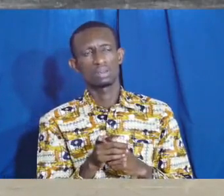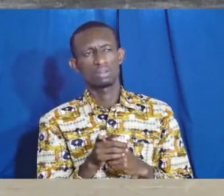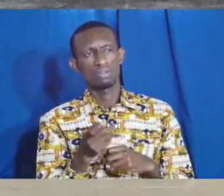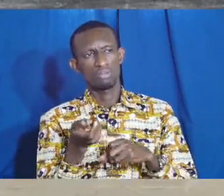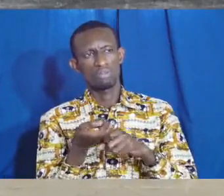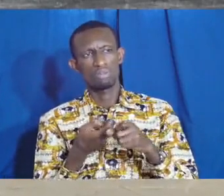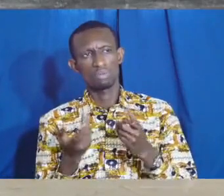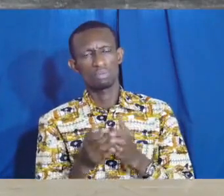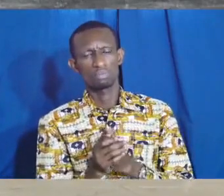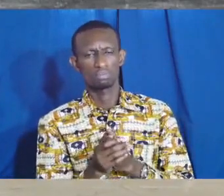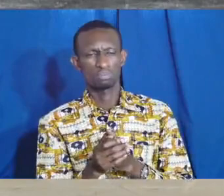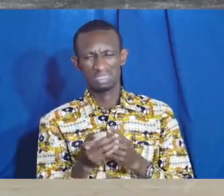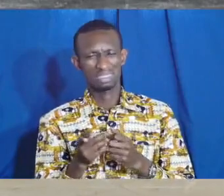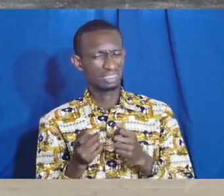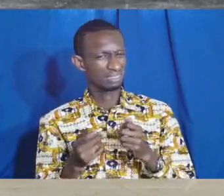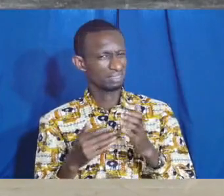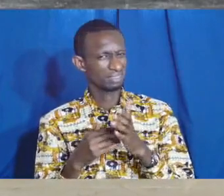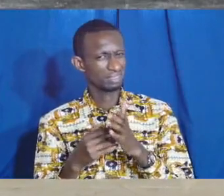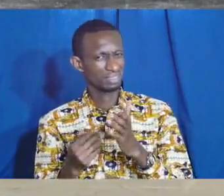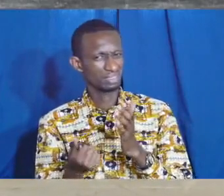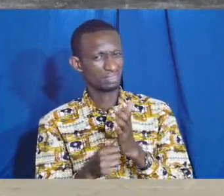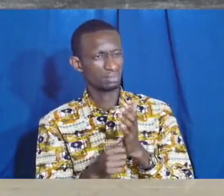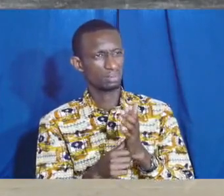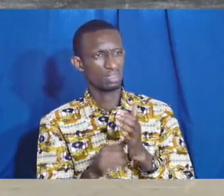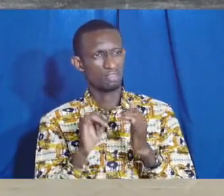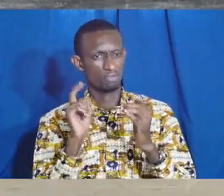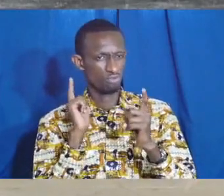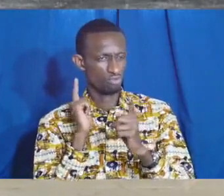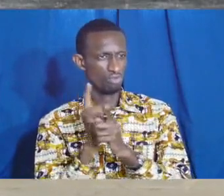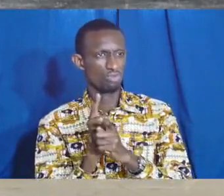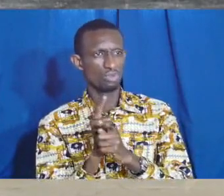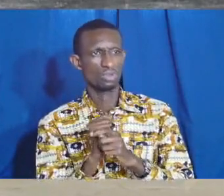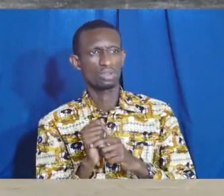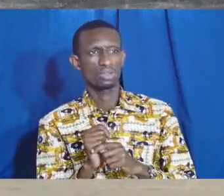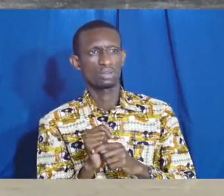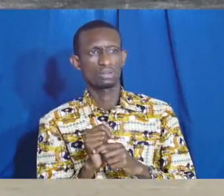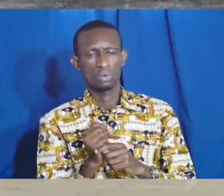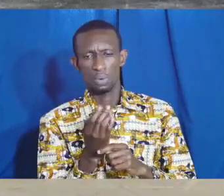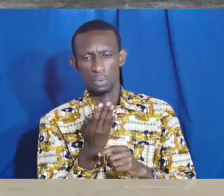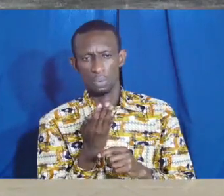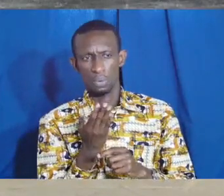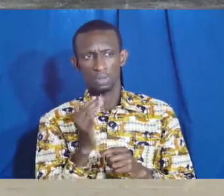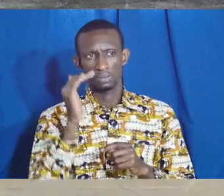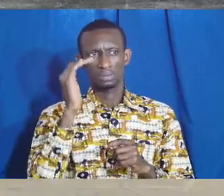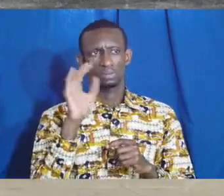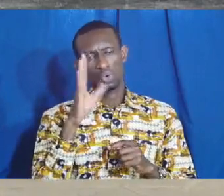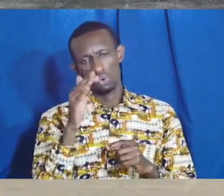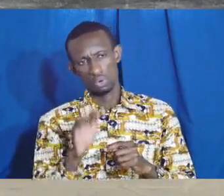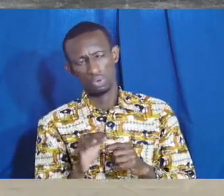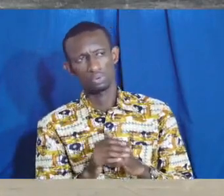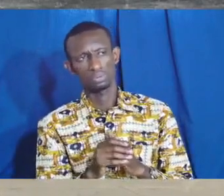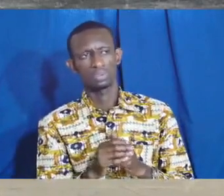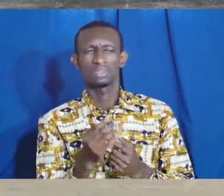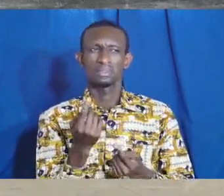are affected by temperature. So it means that enzyme must be